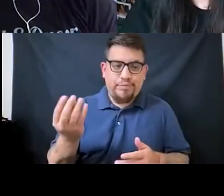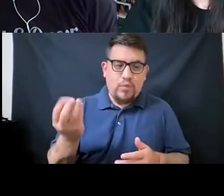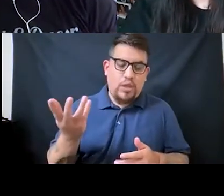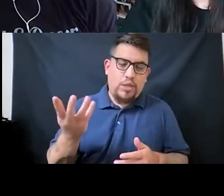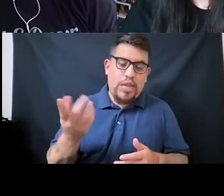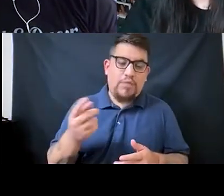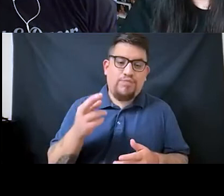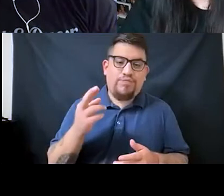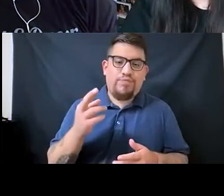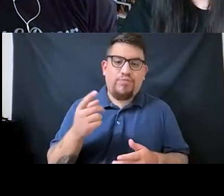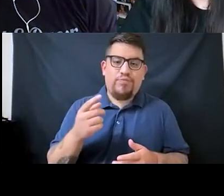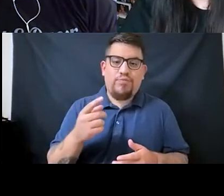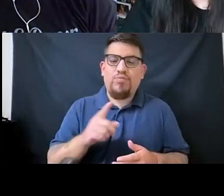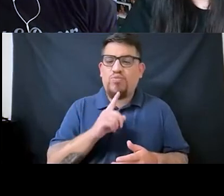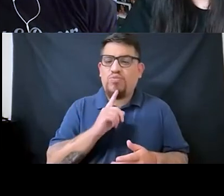I really,